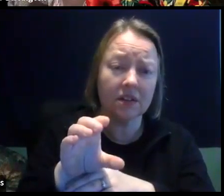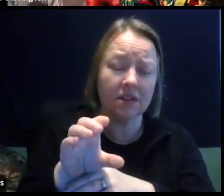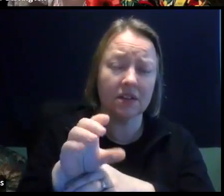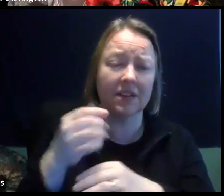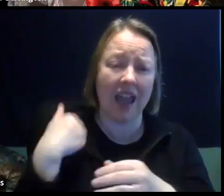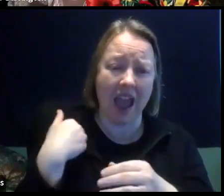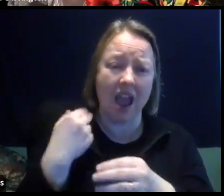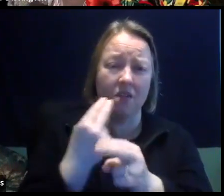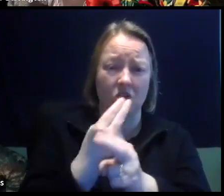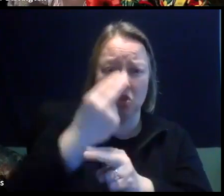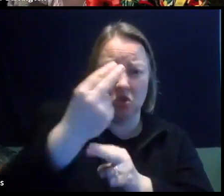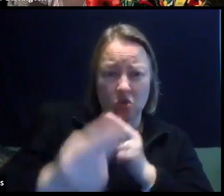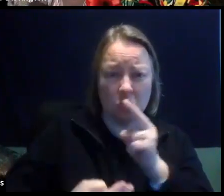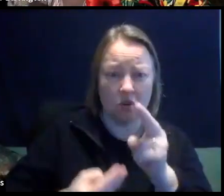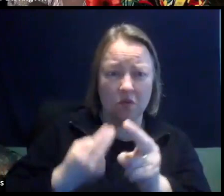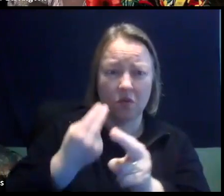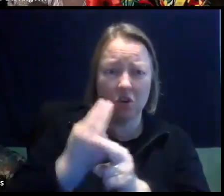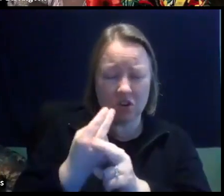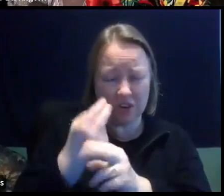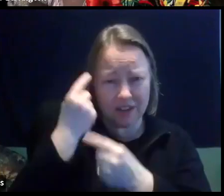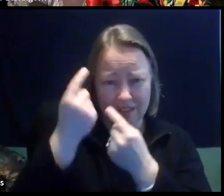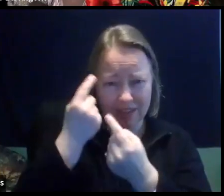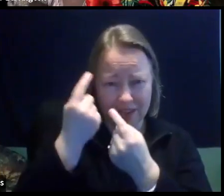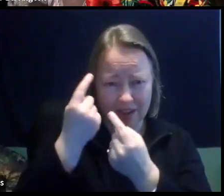and population